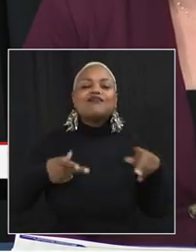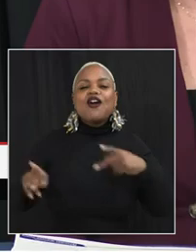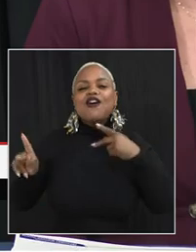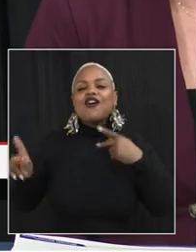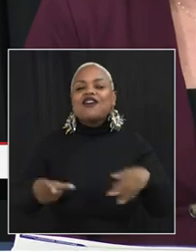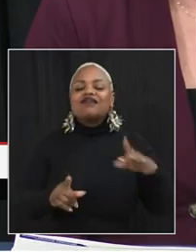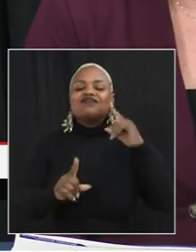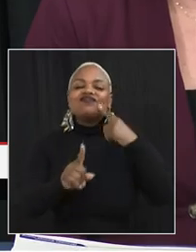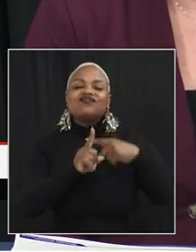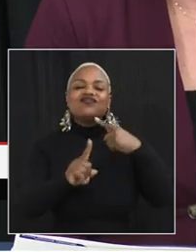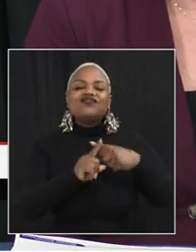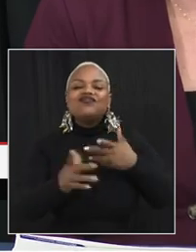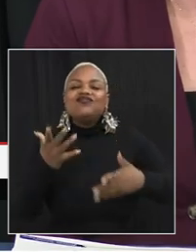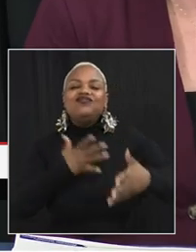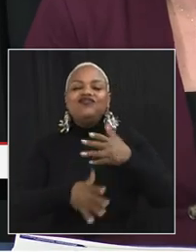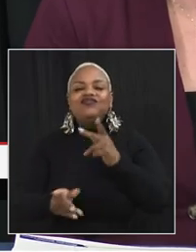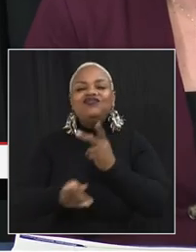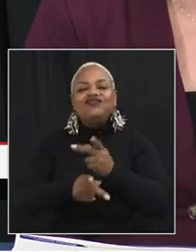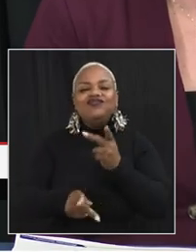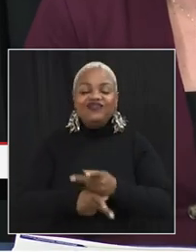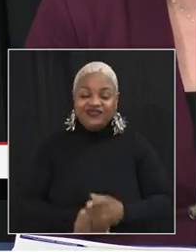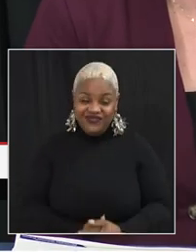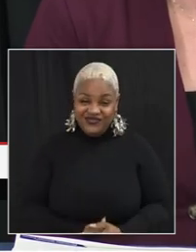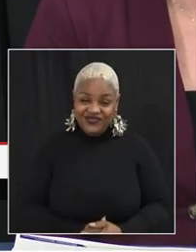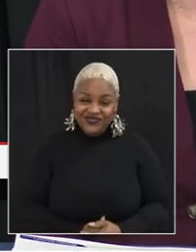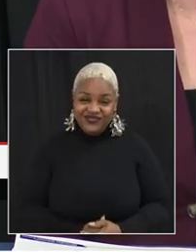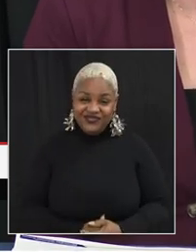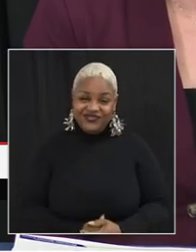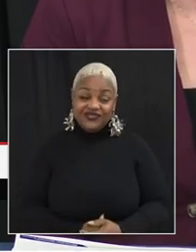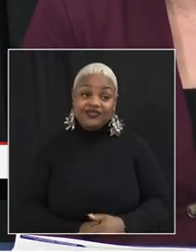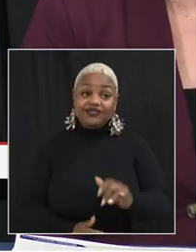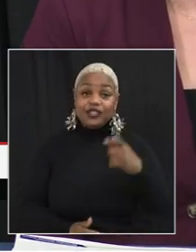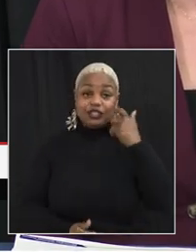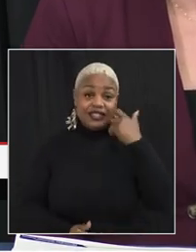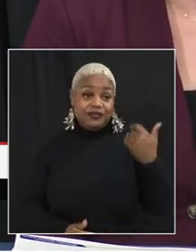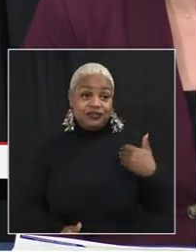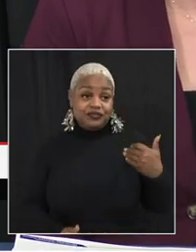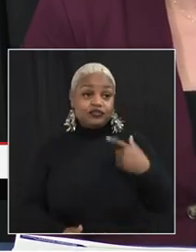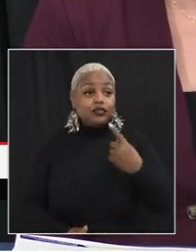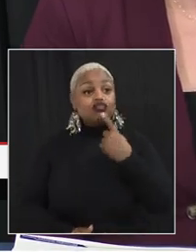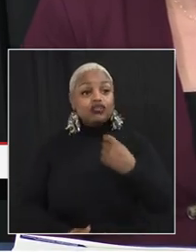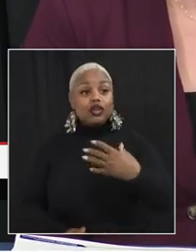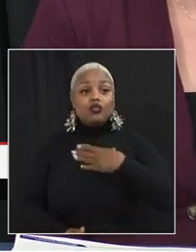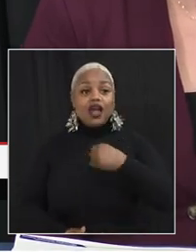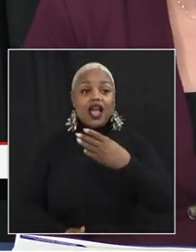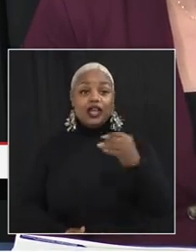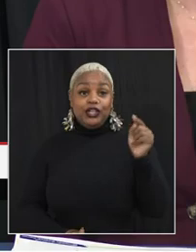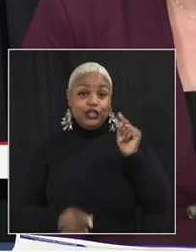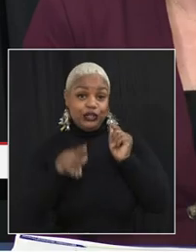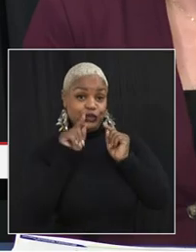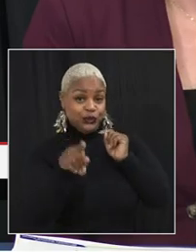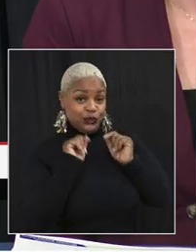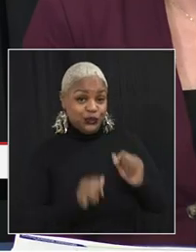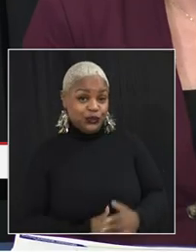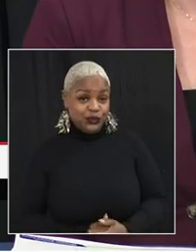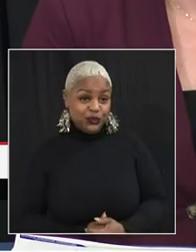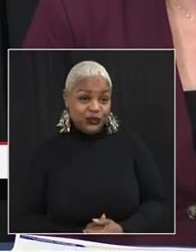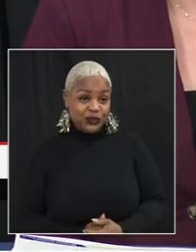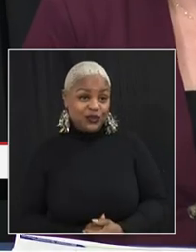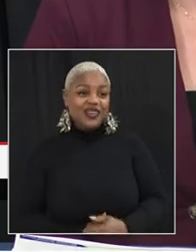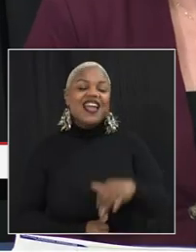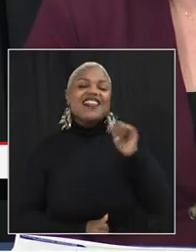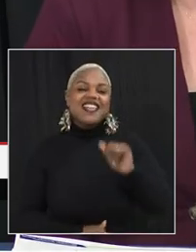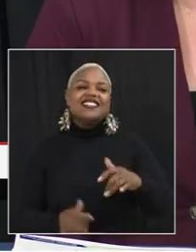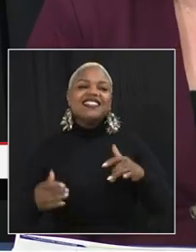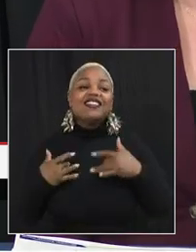cared for. In our most recent Red, White, and You across 2 DPR locations, we saw over 700 seniors